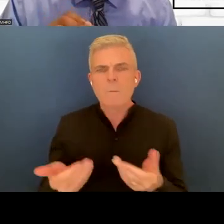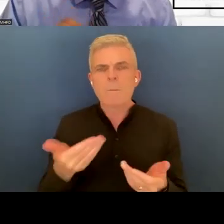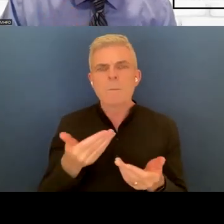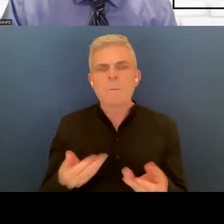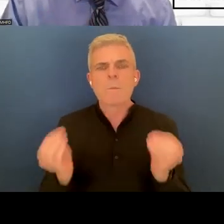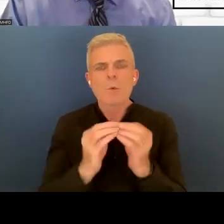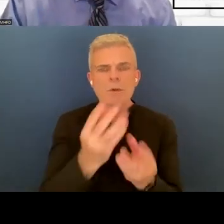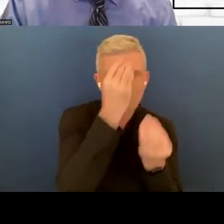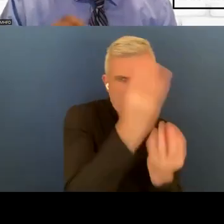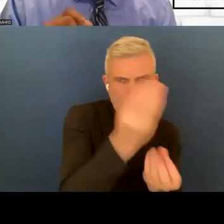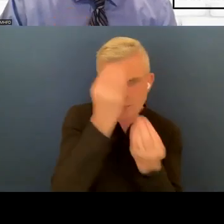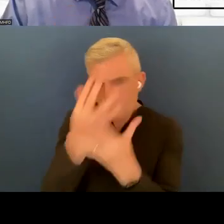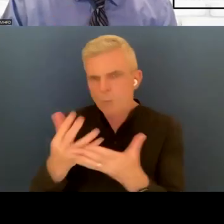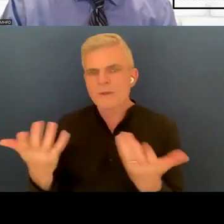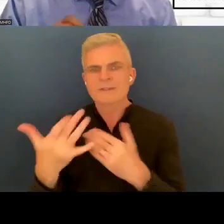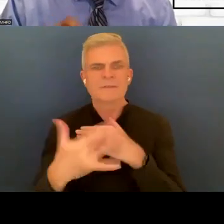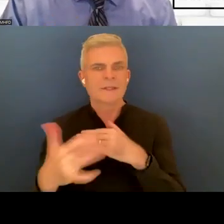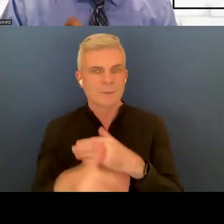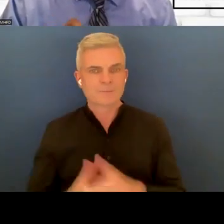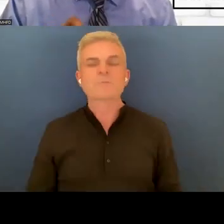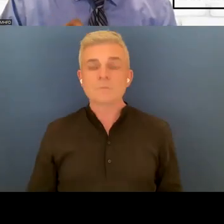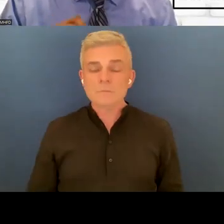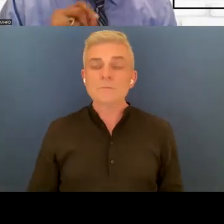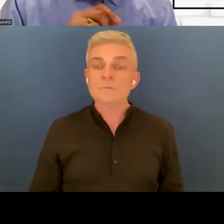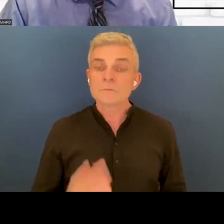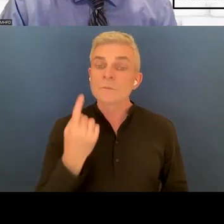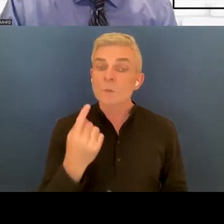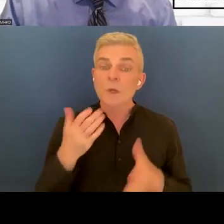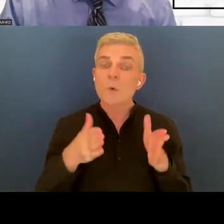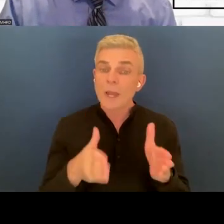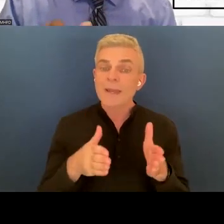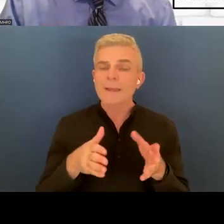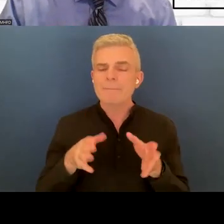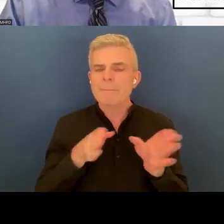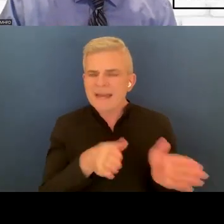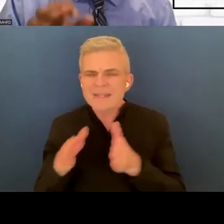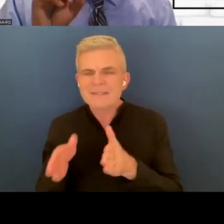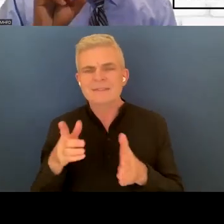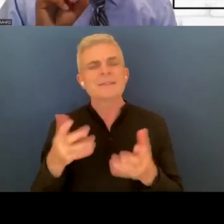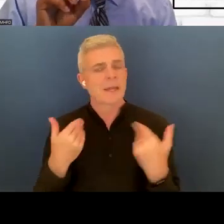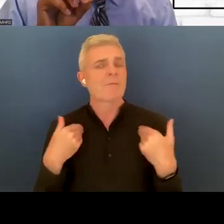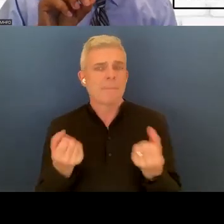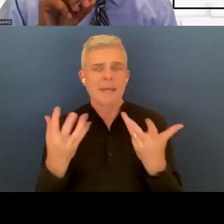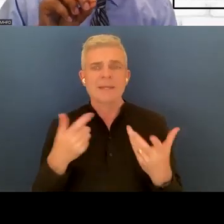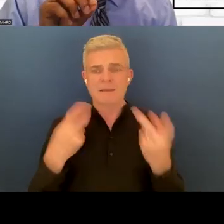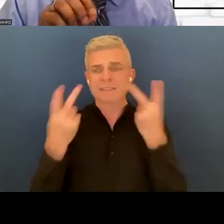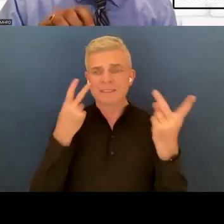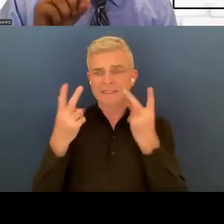what is available. And one of the ways and the methodologies, and there are many that I've seen the states use,